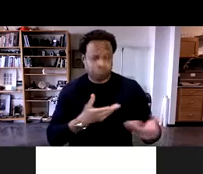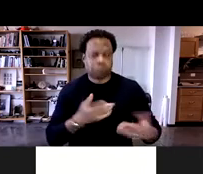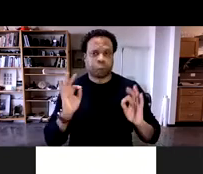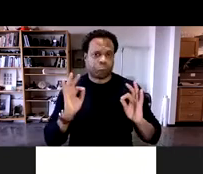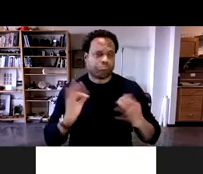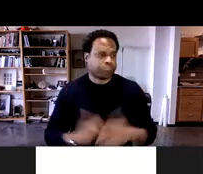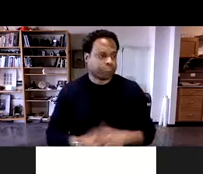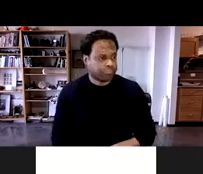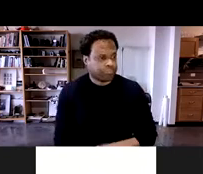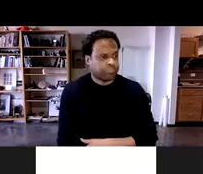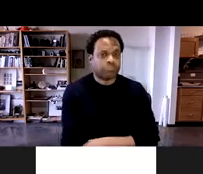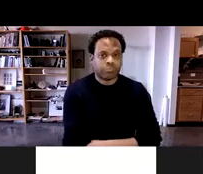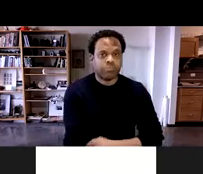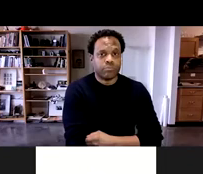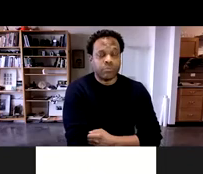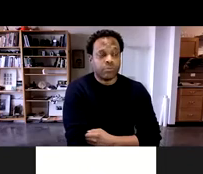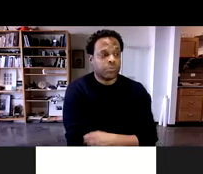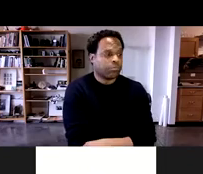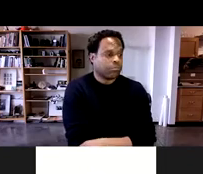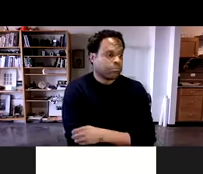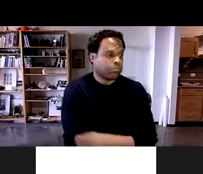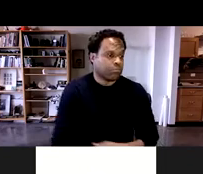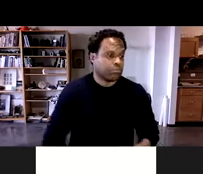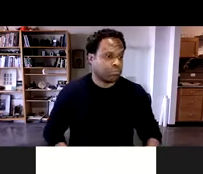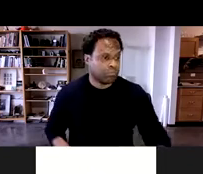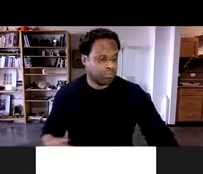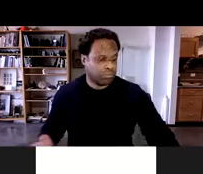your meanings. And then you can just go ahead and put them into the Zoom call.